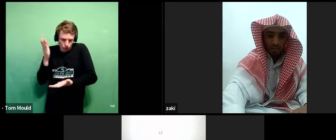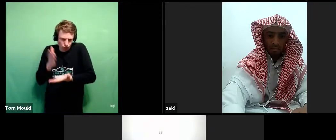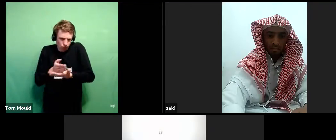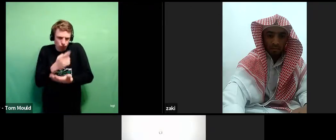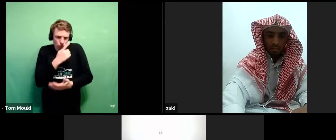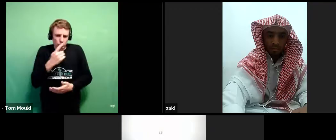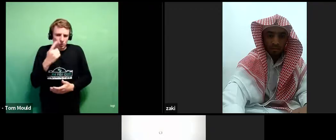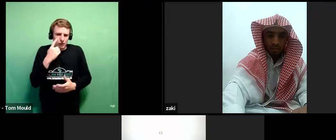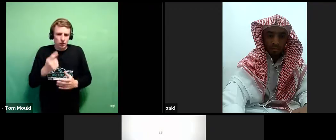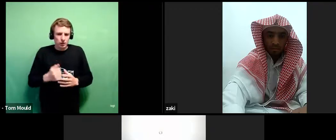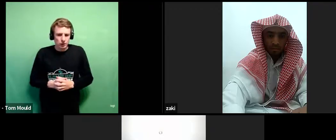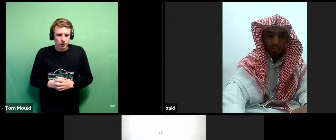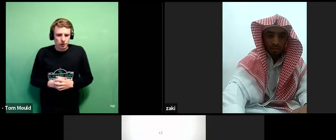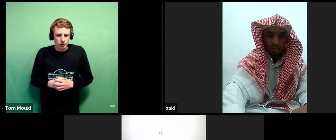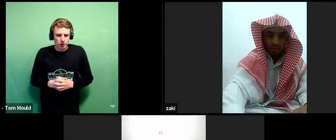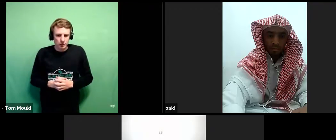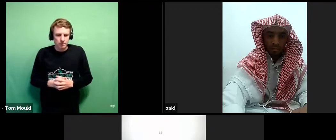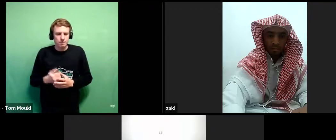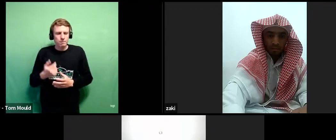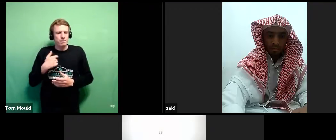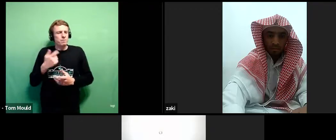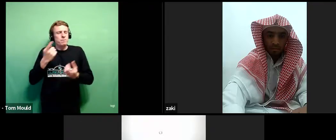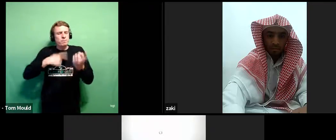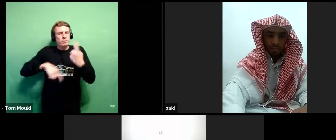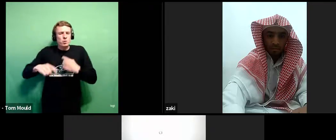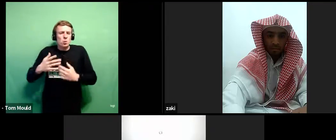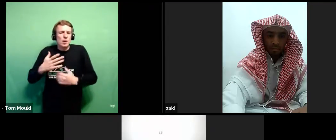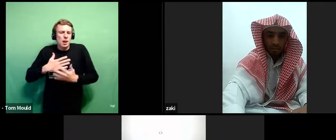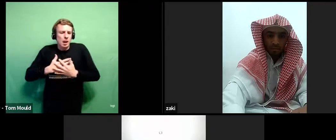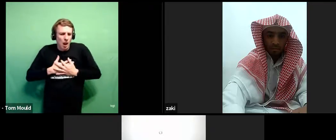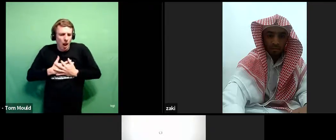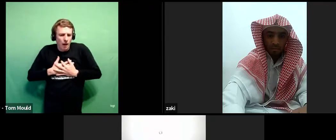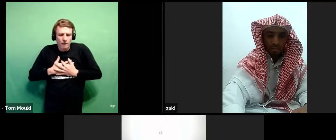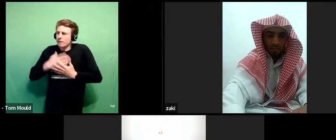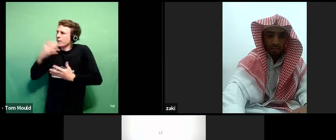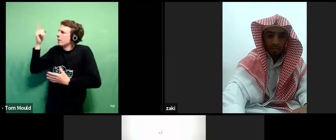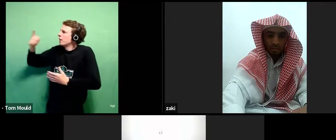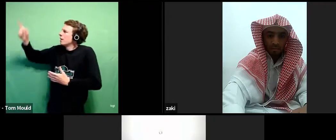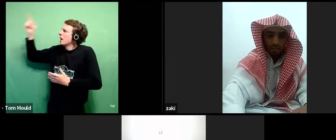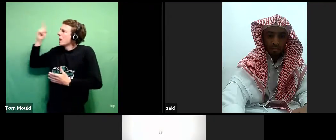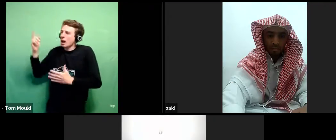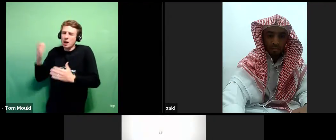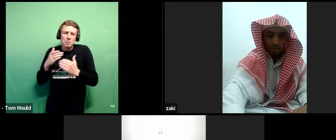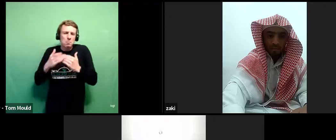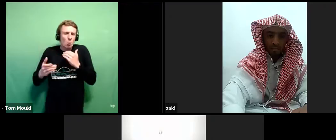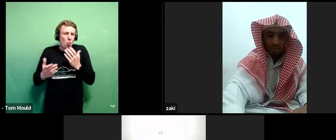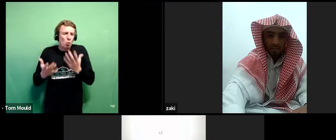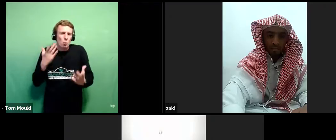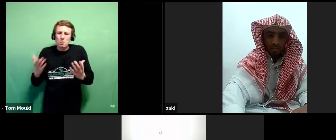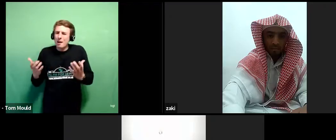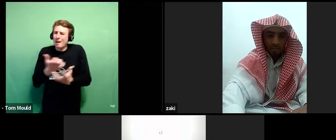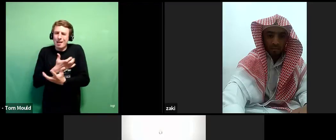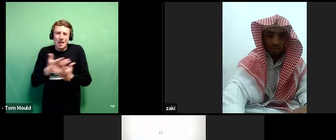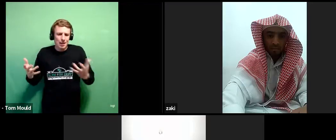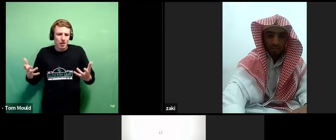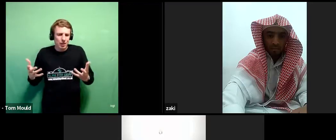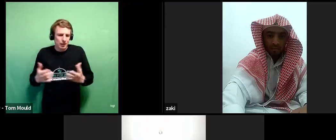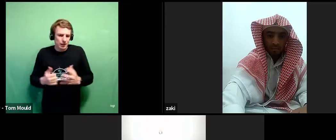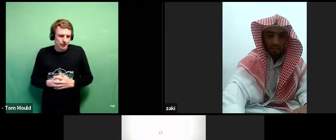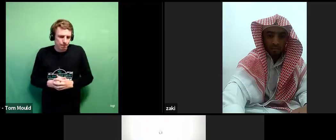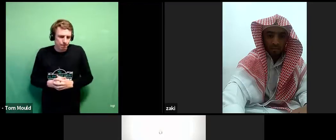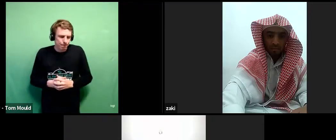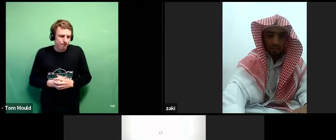love Allah, but those who believe love Allah more than anything else. If only those who do wrong could